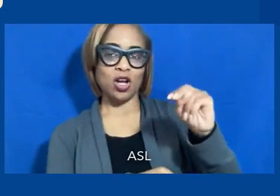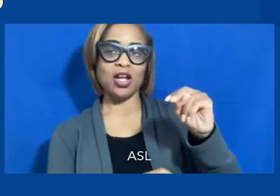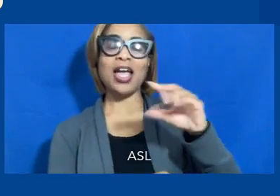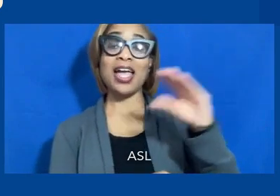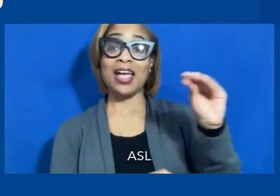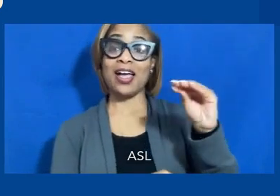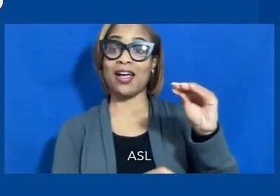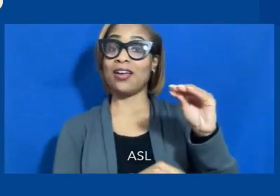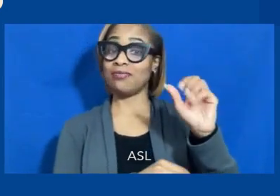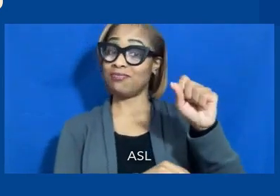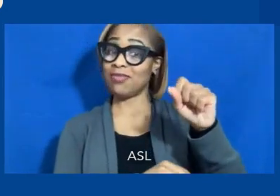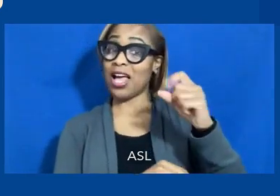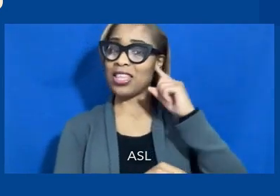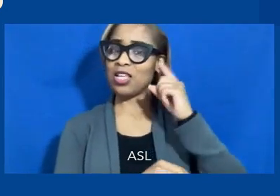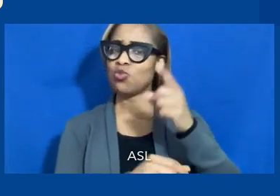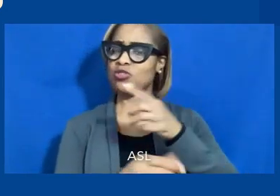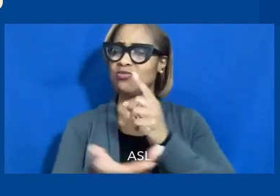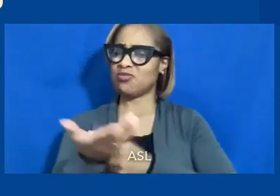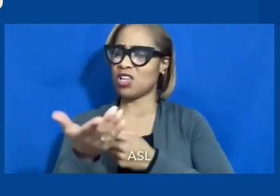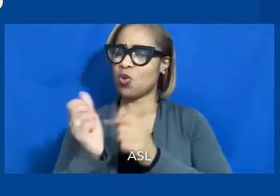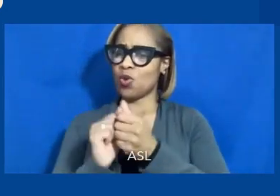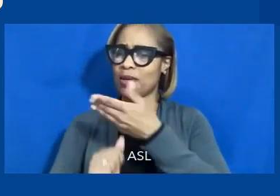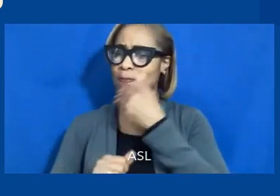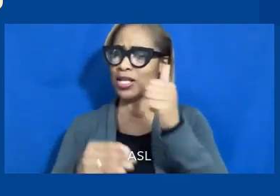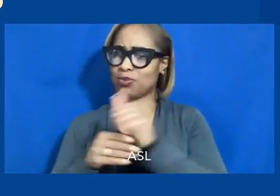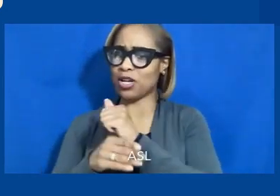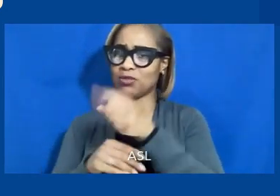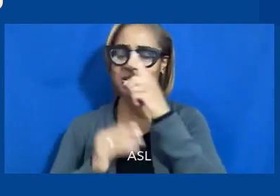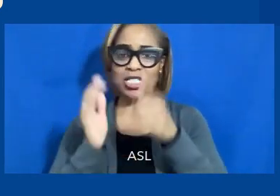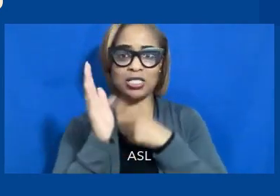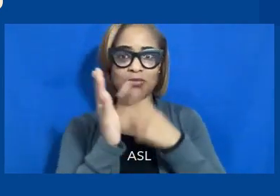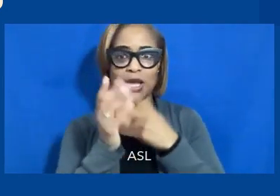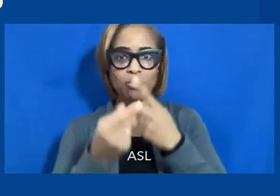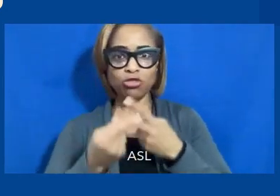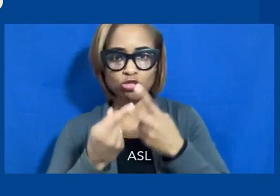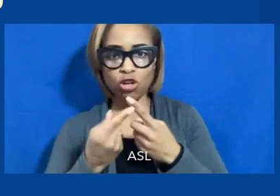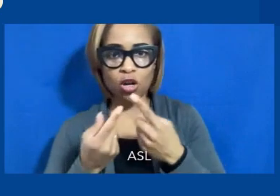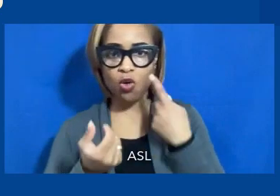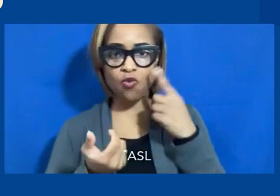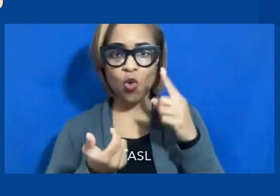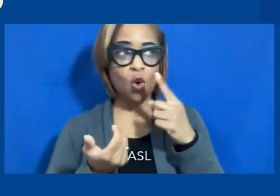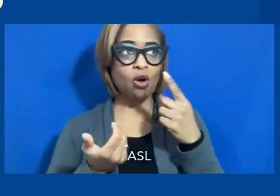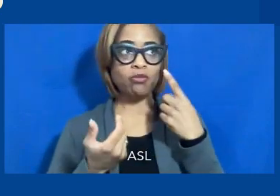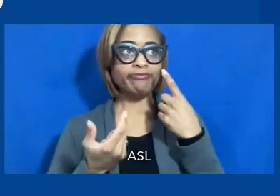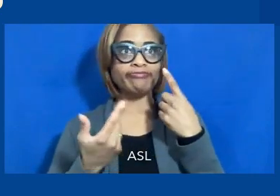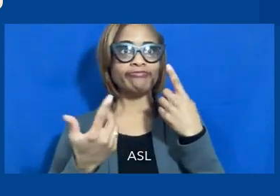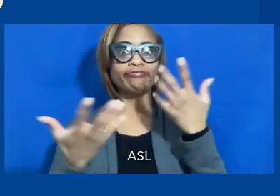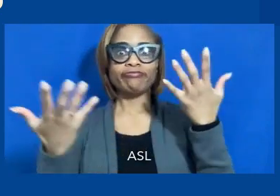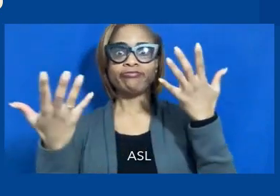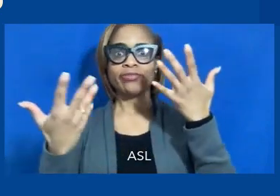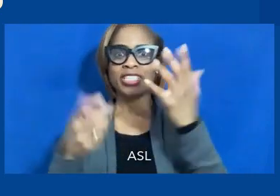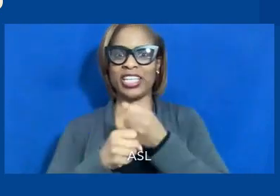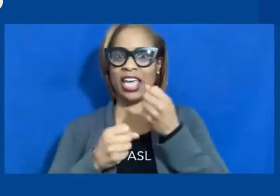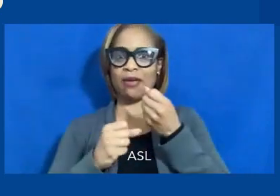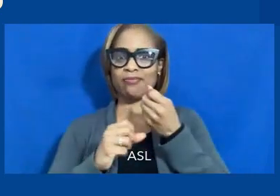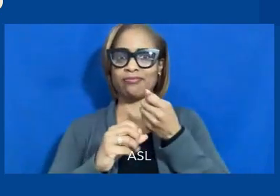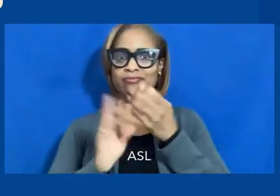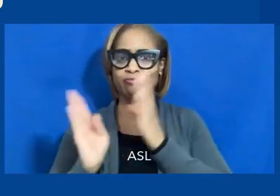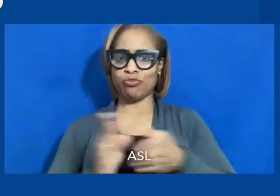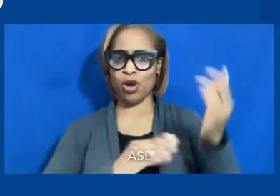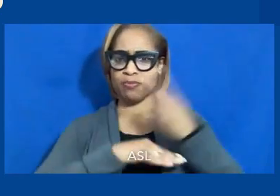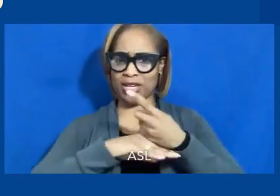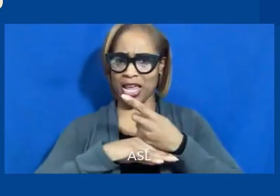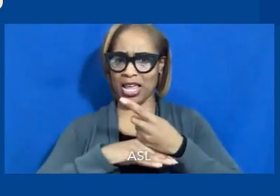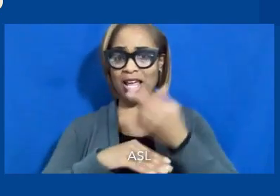talked about this in the best practices, because sometimes we're just struggling to have a prep day. And then I know I do this, I'm sure